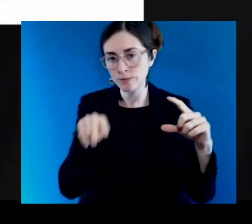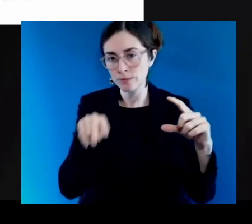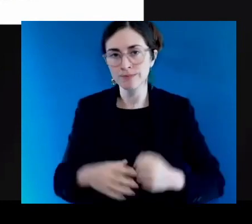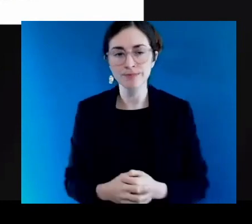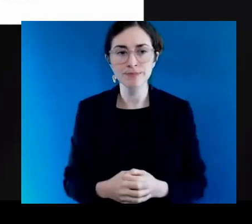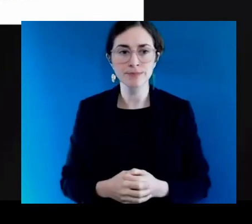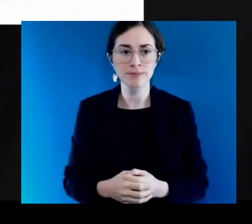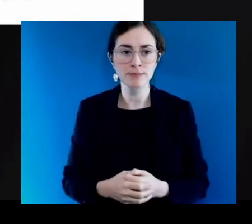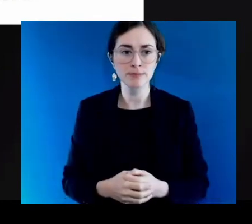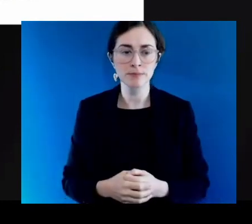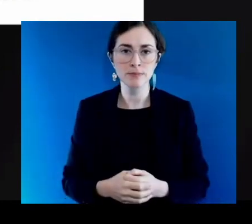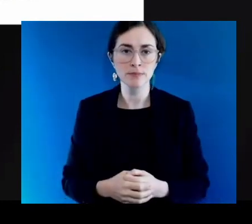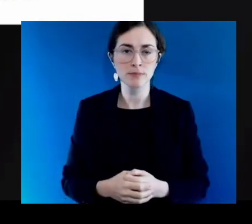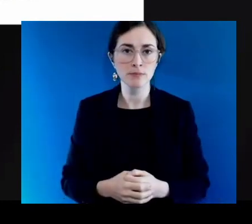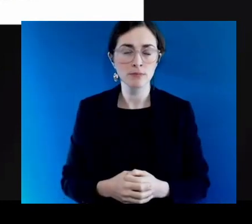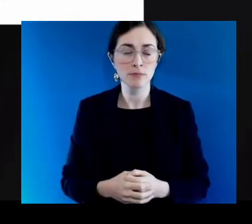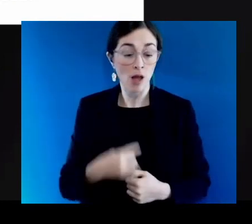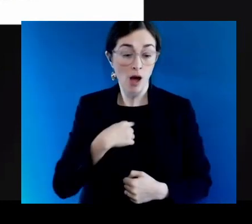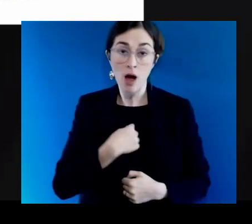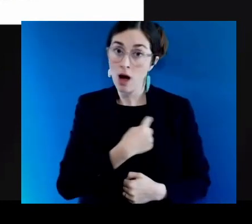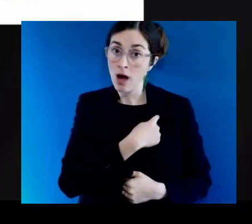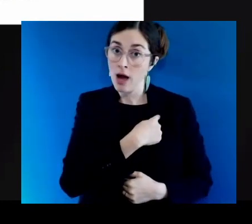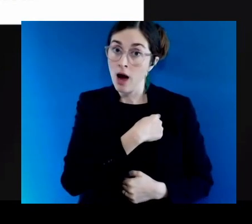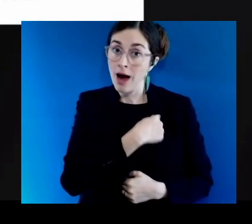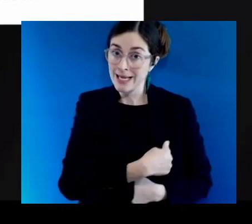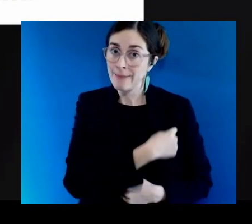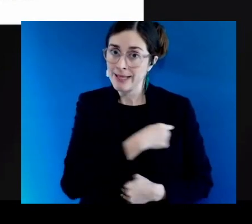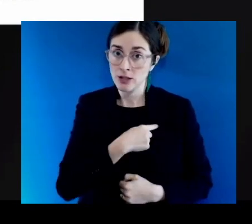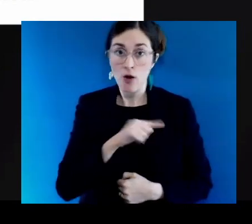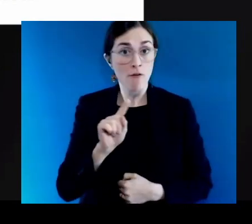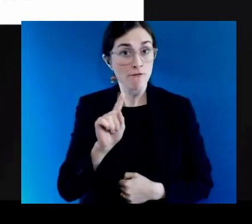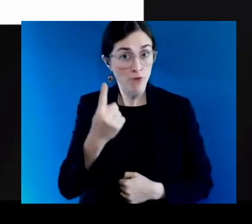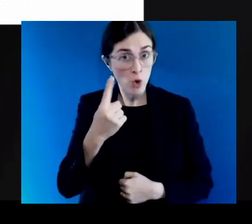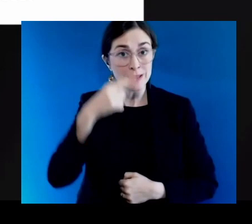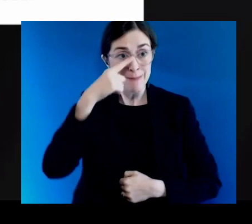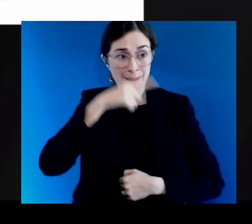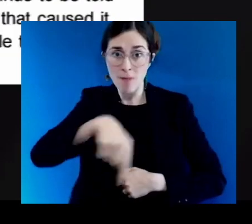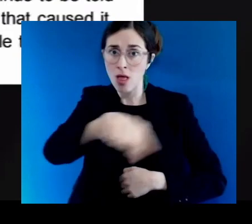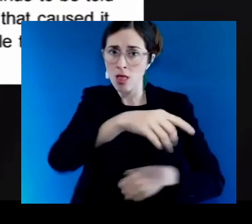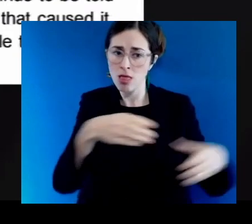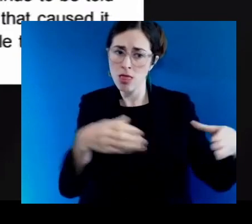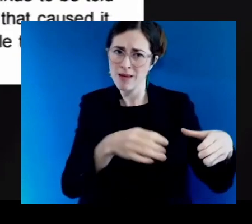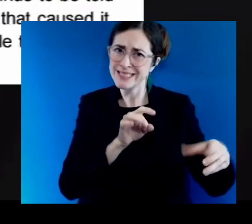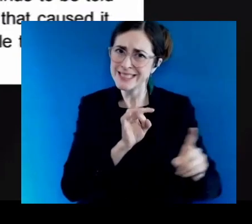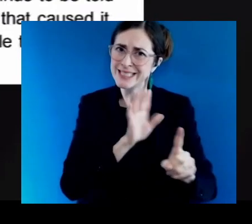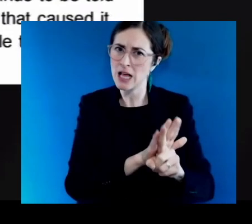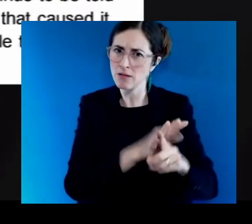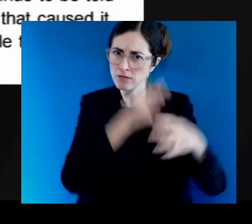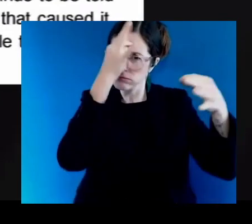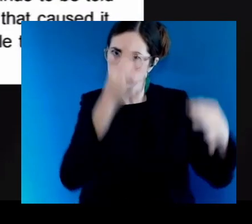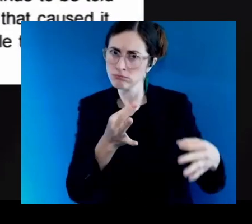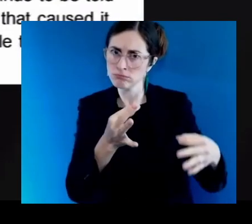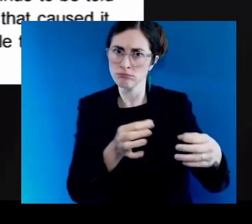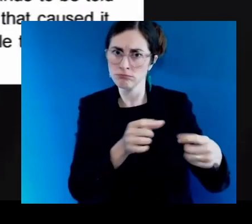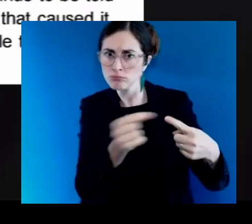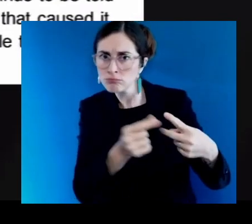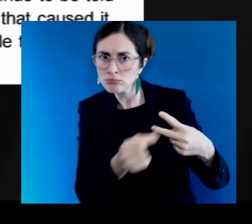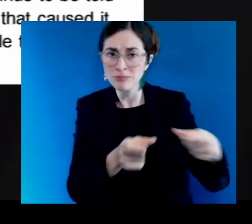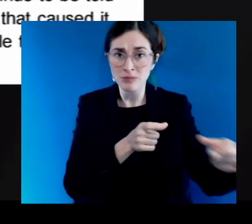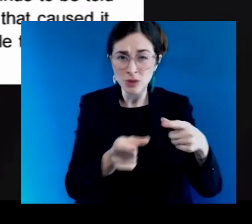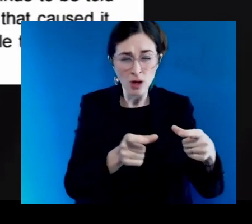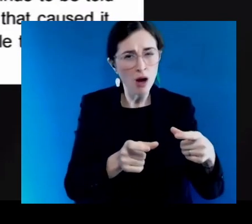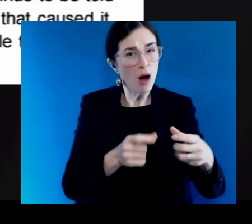My commitment to First Peoples' self-determination also reflects my personal and heartfelt acknowledgement of the